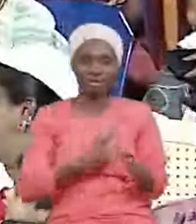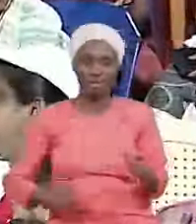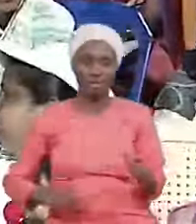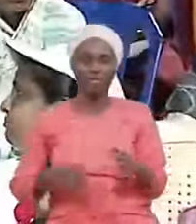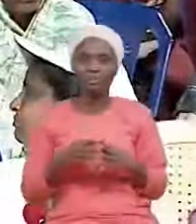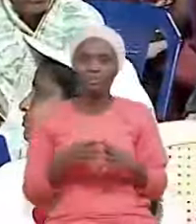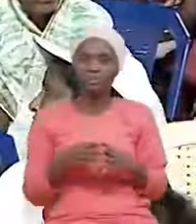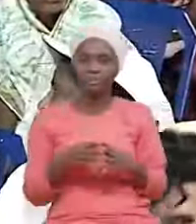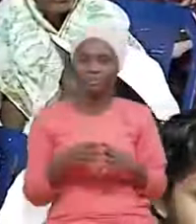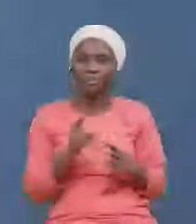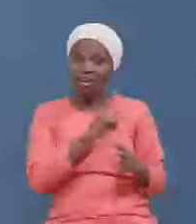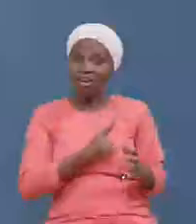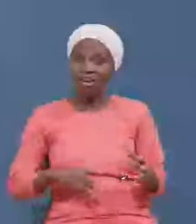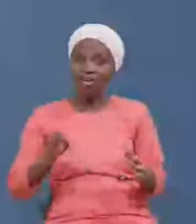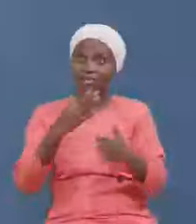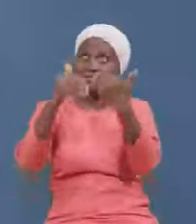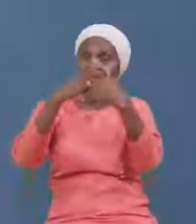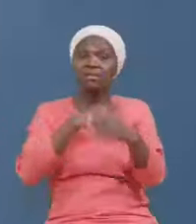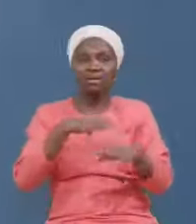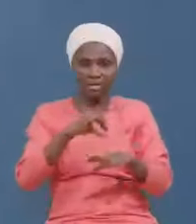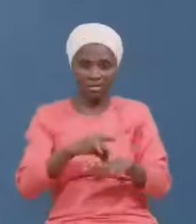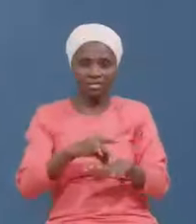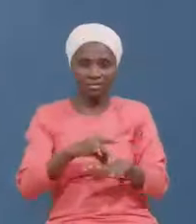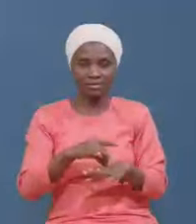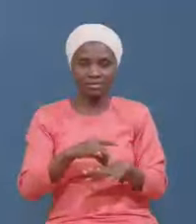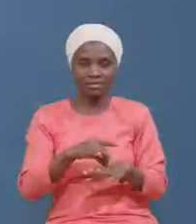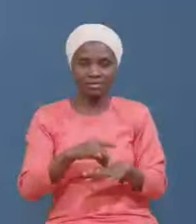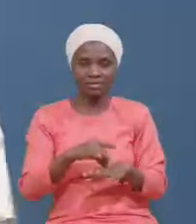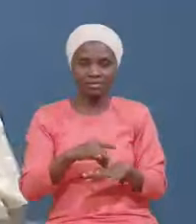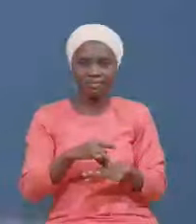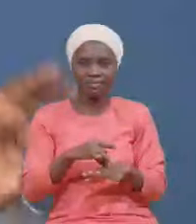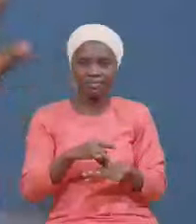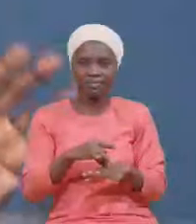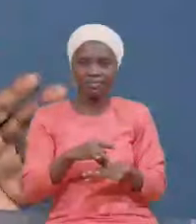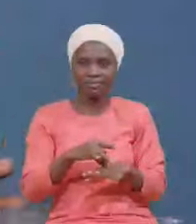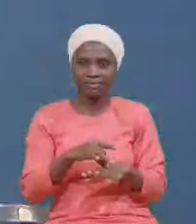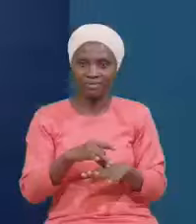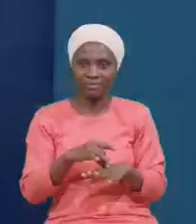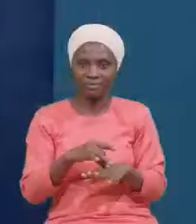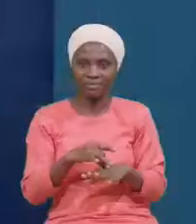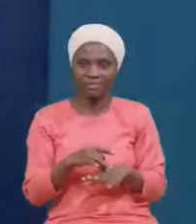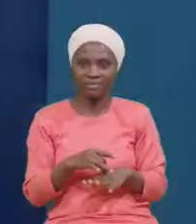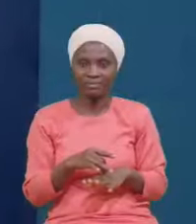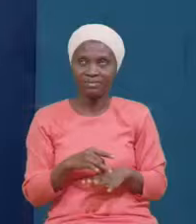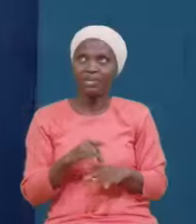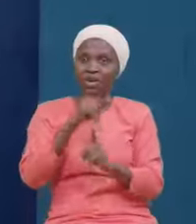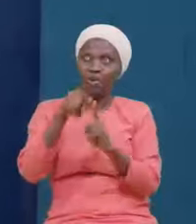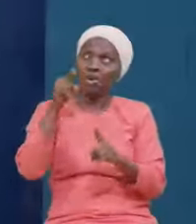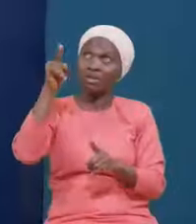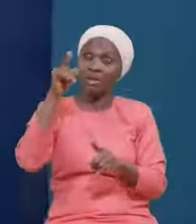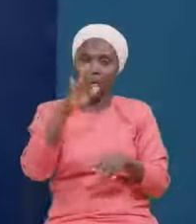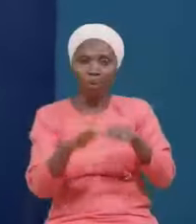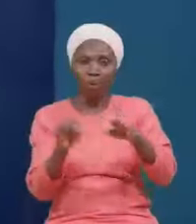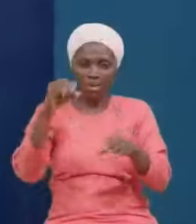Ayana Prabhu. Lord of heaven and earth. Ayana paralokaniki bhumiki devudu. When he walks into a situation,